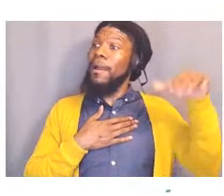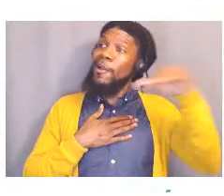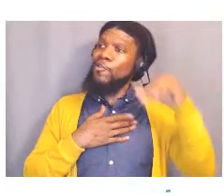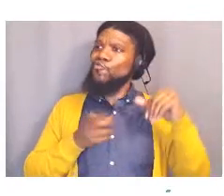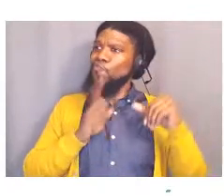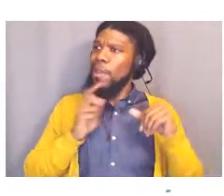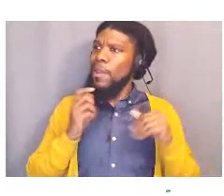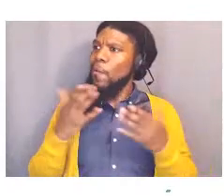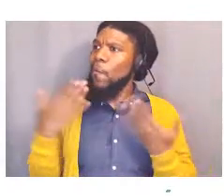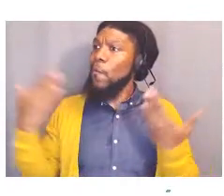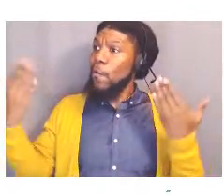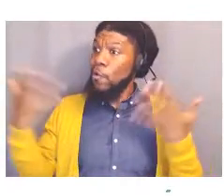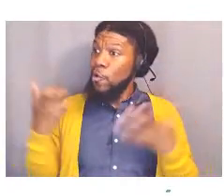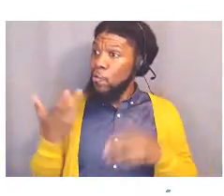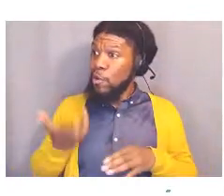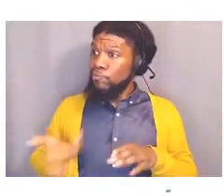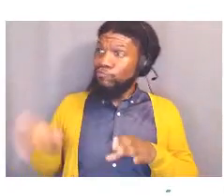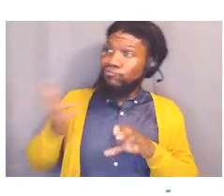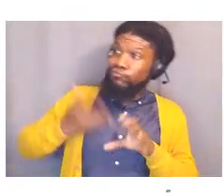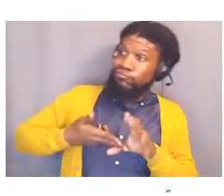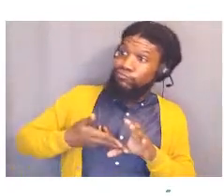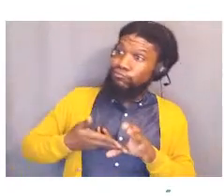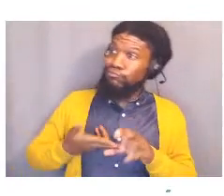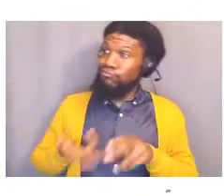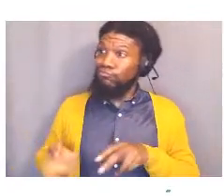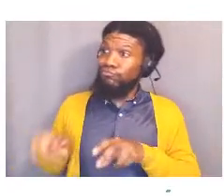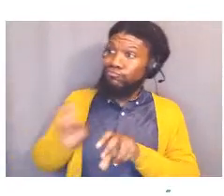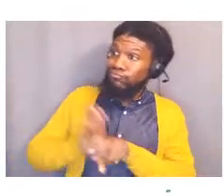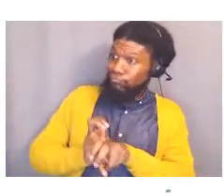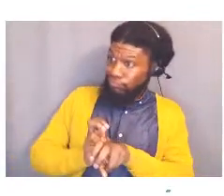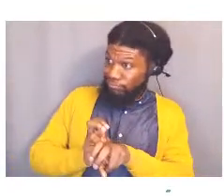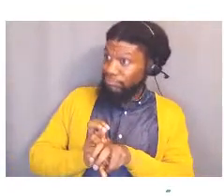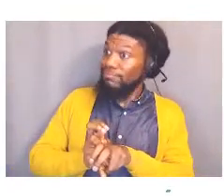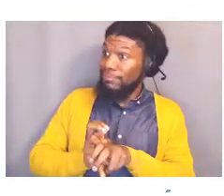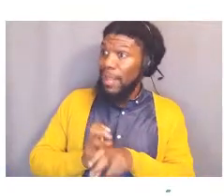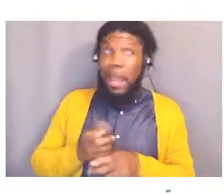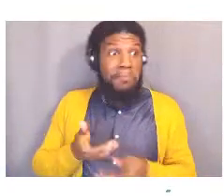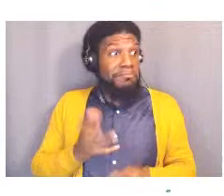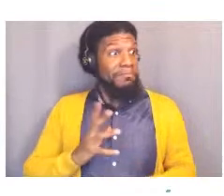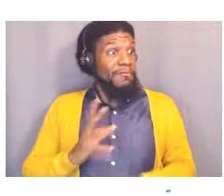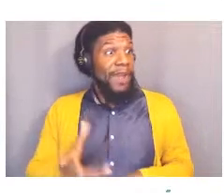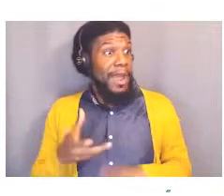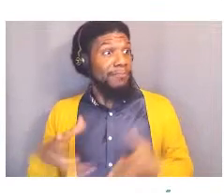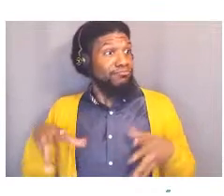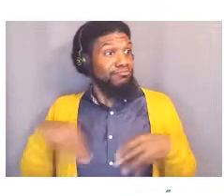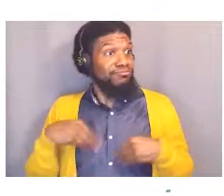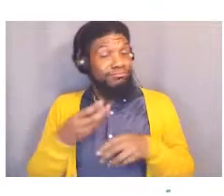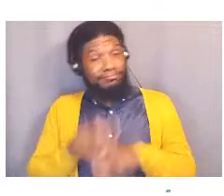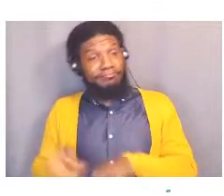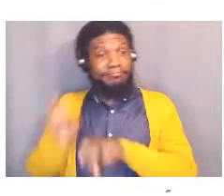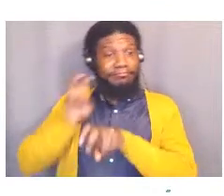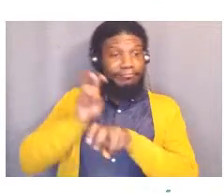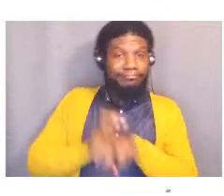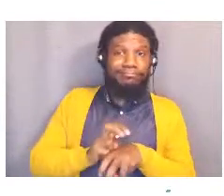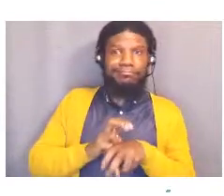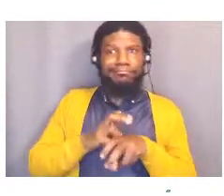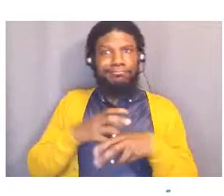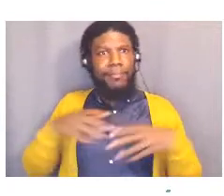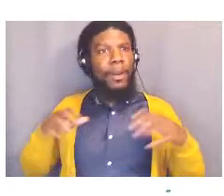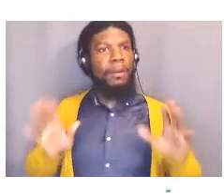a ride with me?" And the squirrel says, "Okay," and jumps on the buzzard's back. And up they